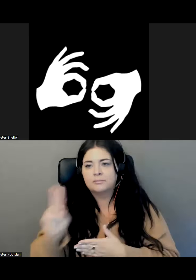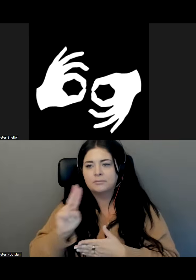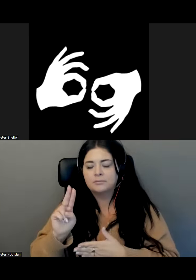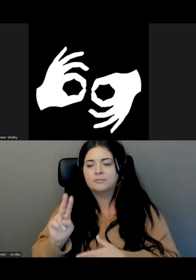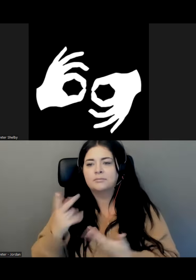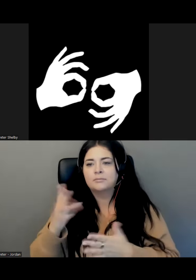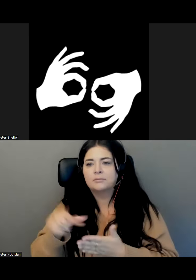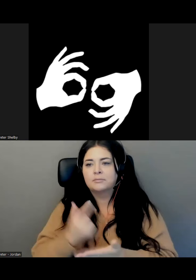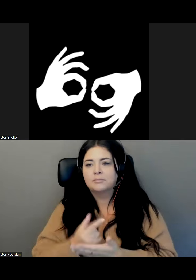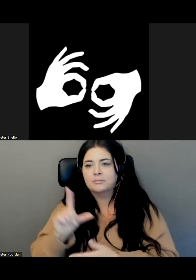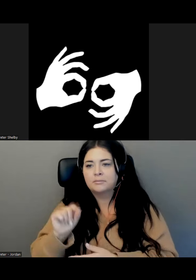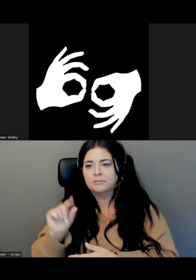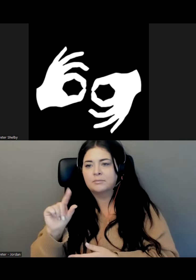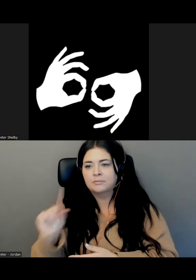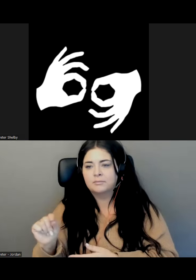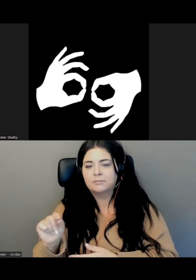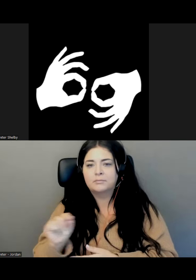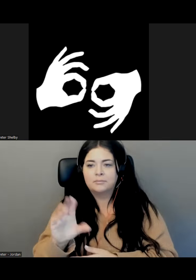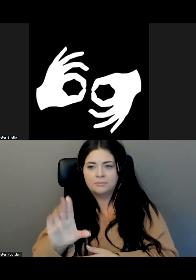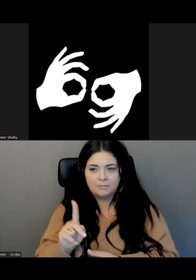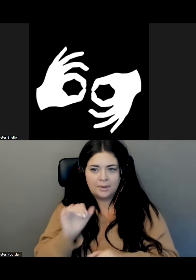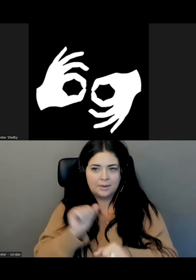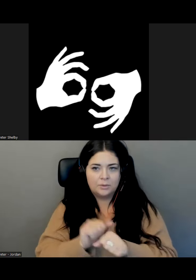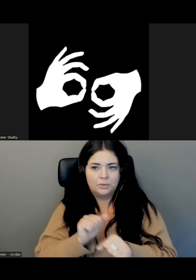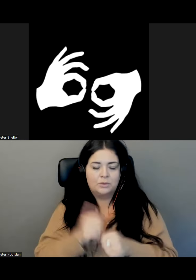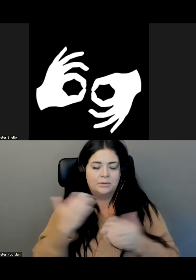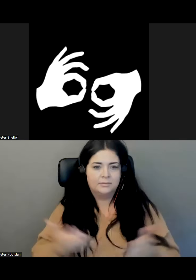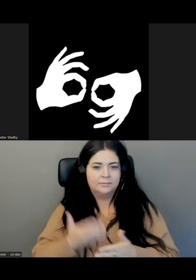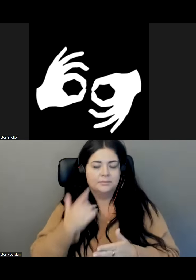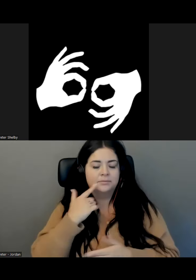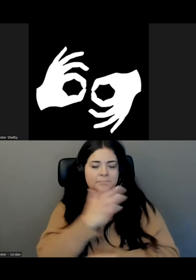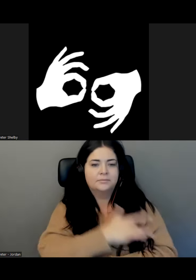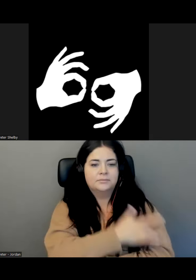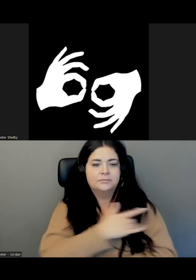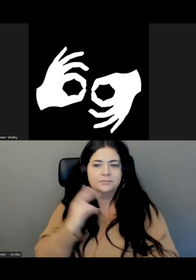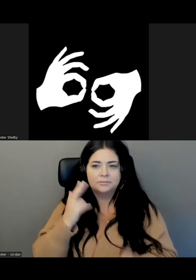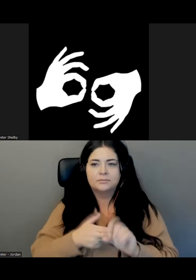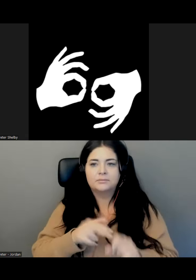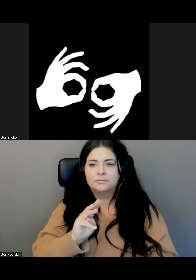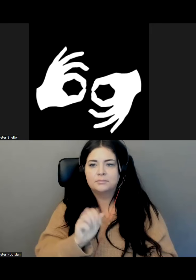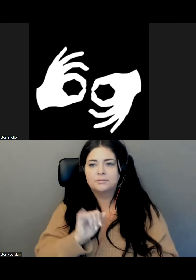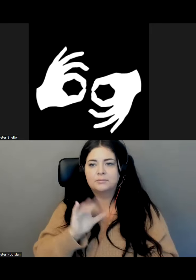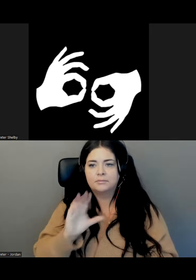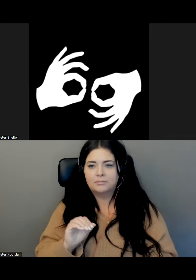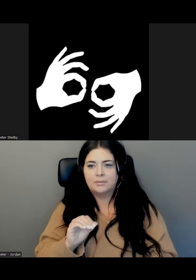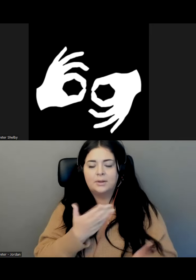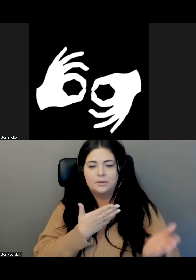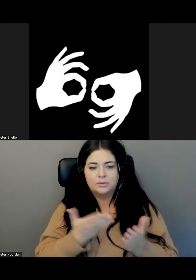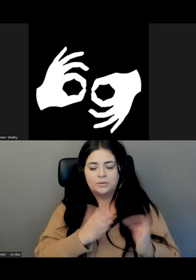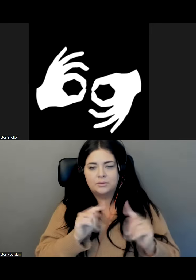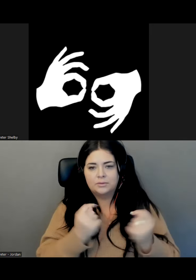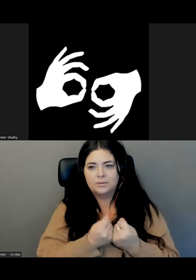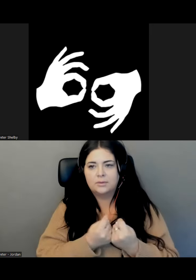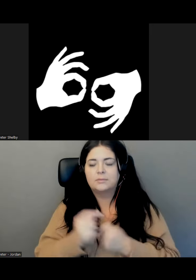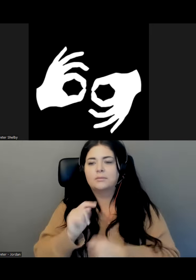2020 and was eager to return to practice in his home province, joining Maico Hearing Services team of experts in the fall of